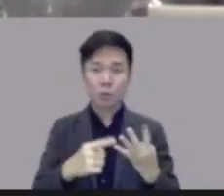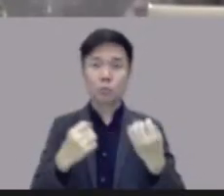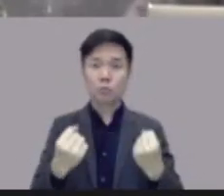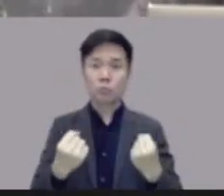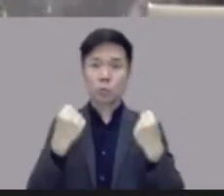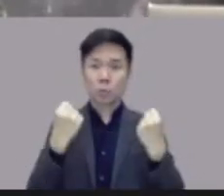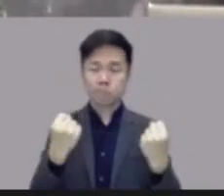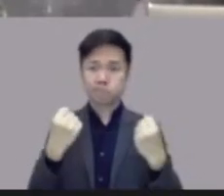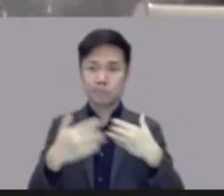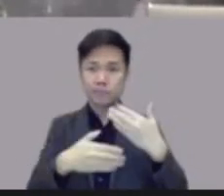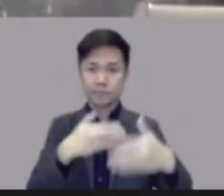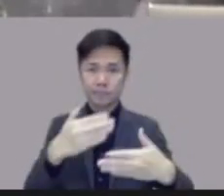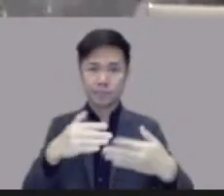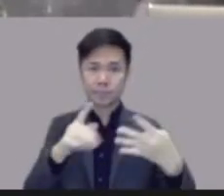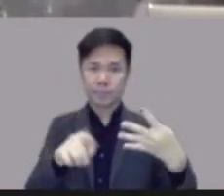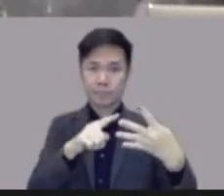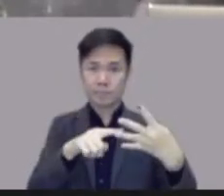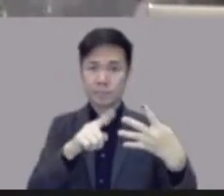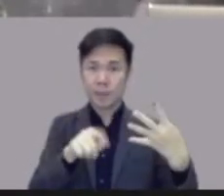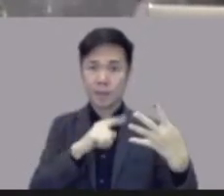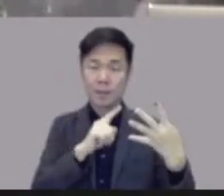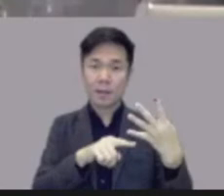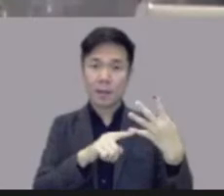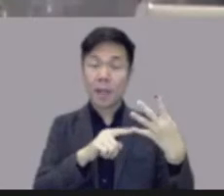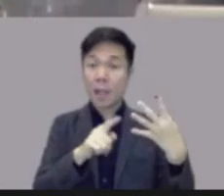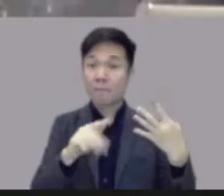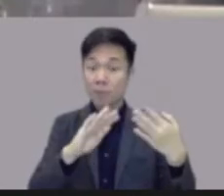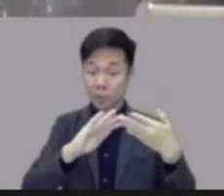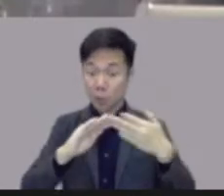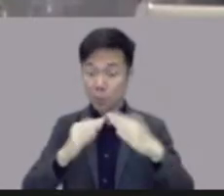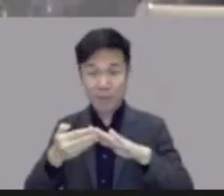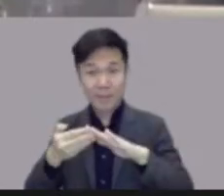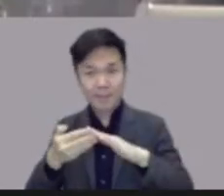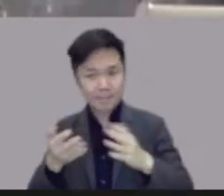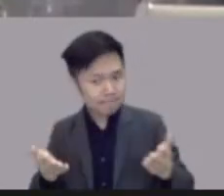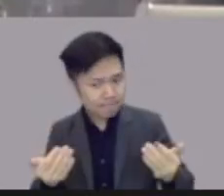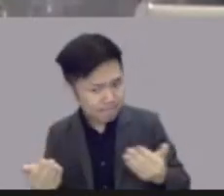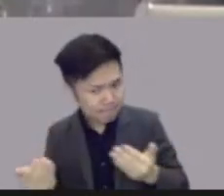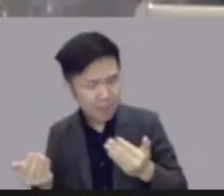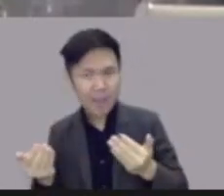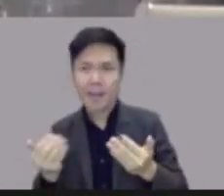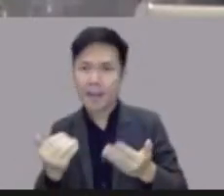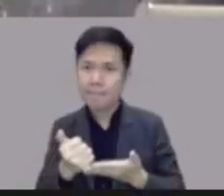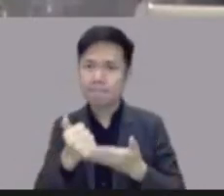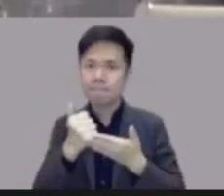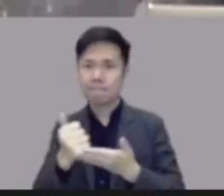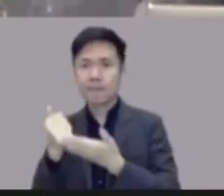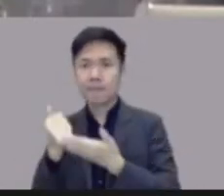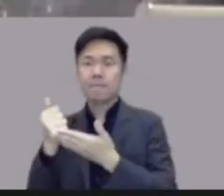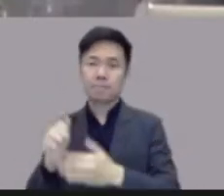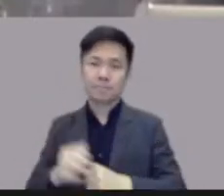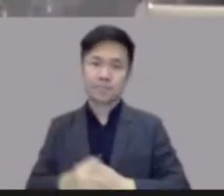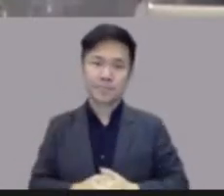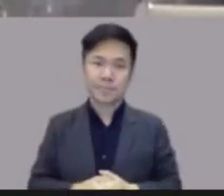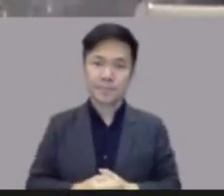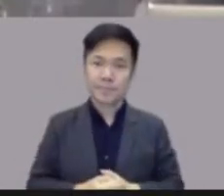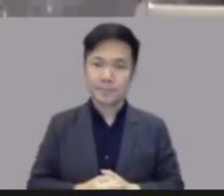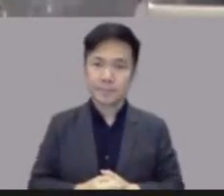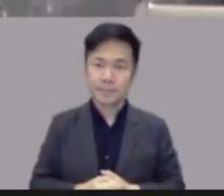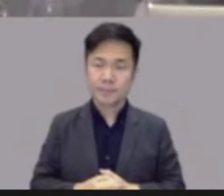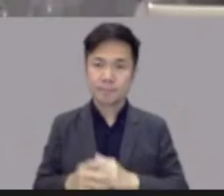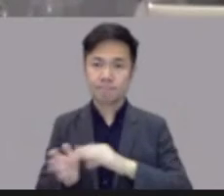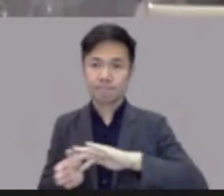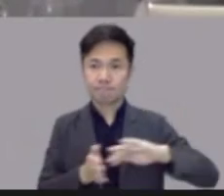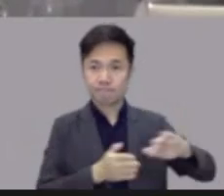and reducing the vulnerability of communities which are on the losing side of the crisis assimilating ecosystem